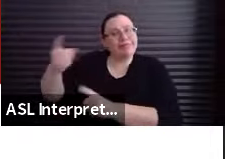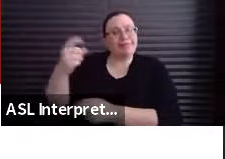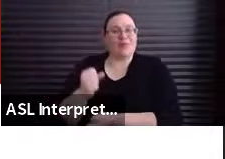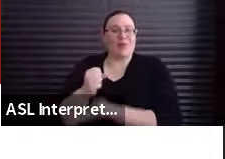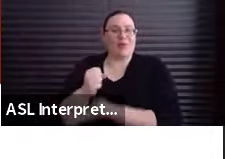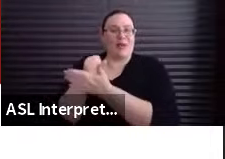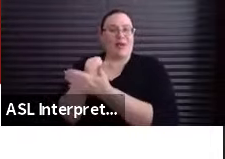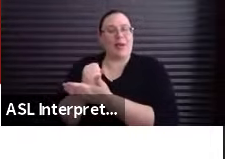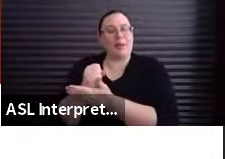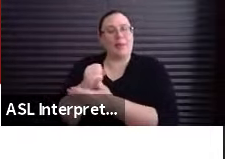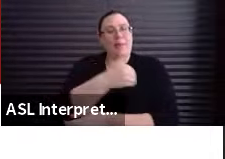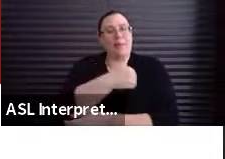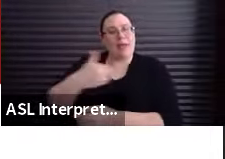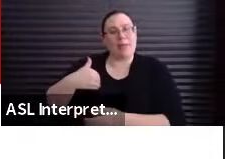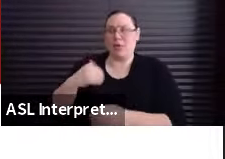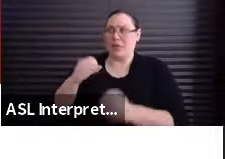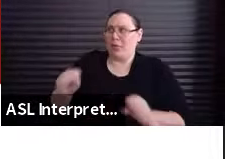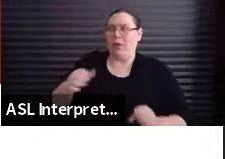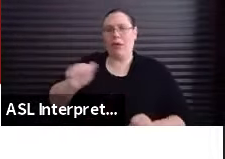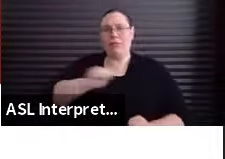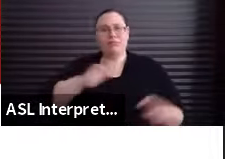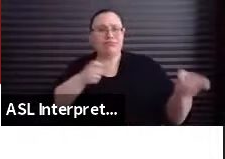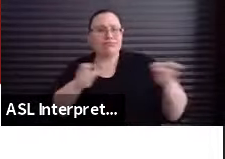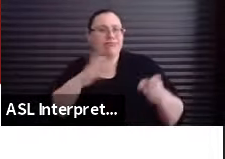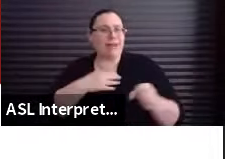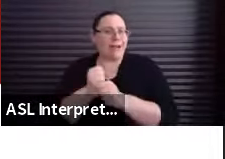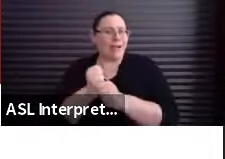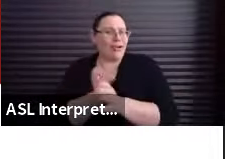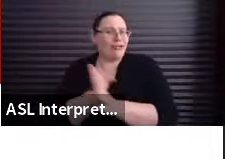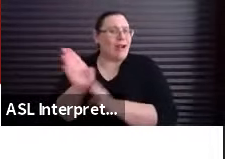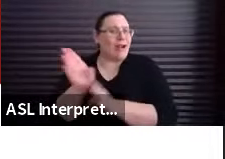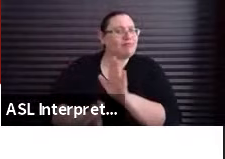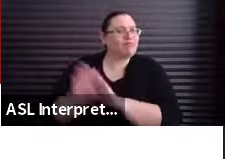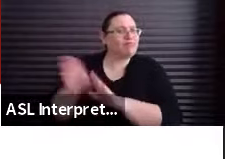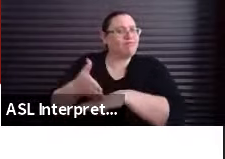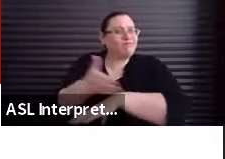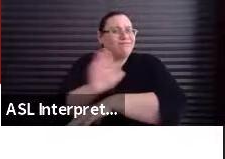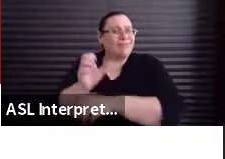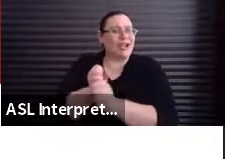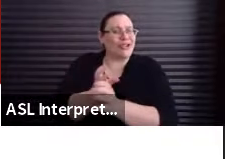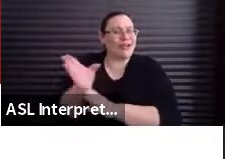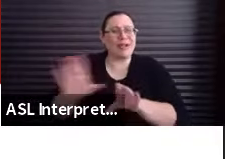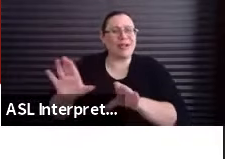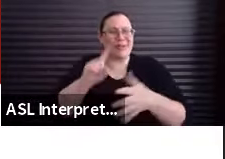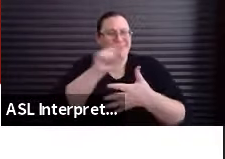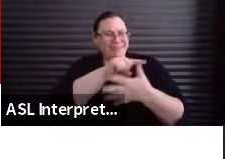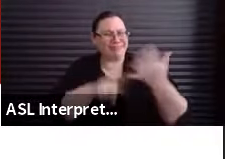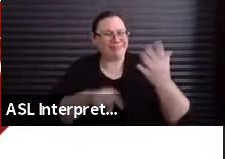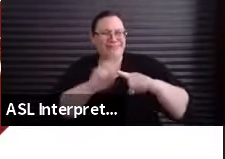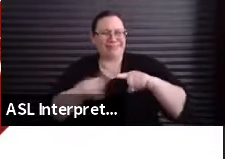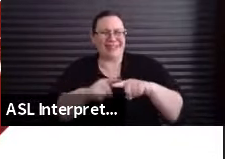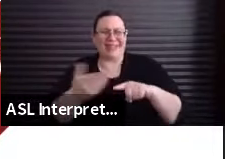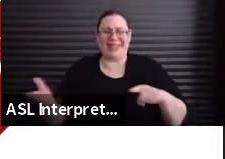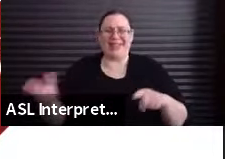empower members to take control of their careers and further them by doing all kinds of wonderful things using technology.